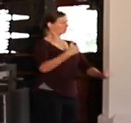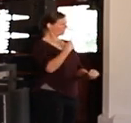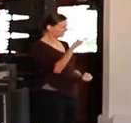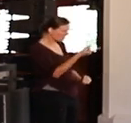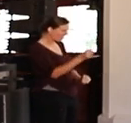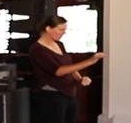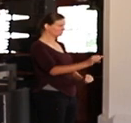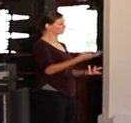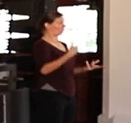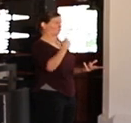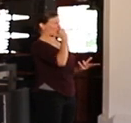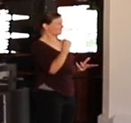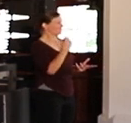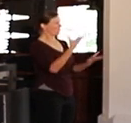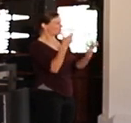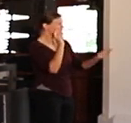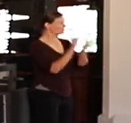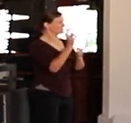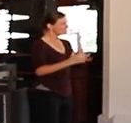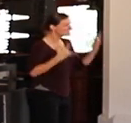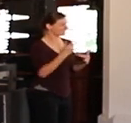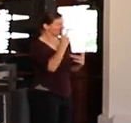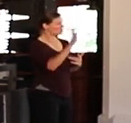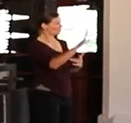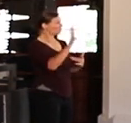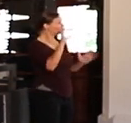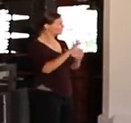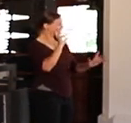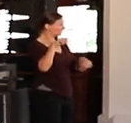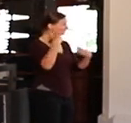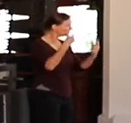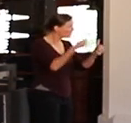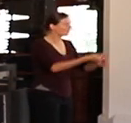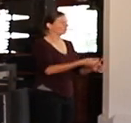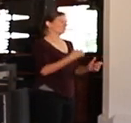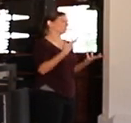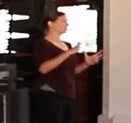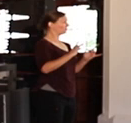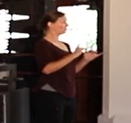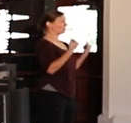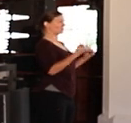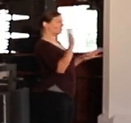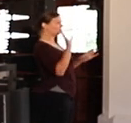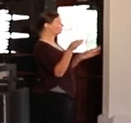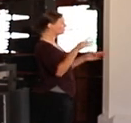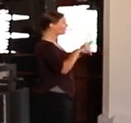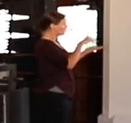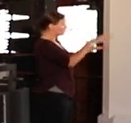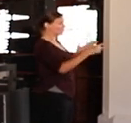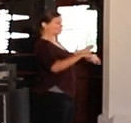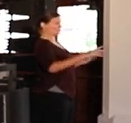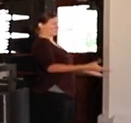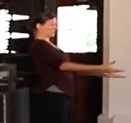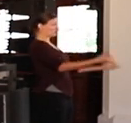loving this. I could not wait to meet you in person, and you've heard a lot of that. But now I say to the students that you're